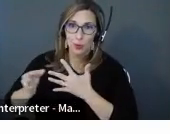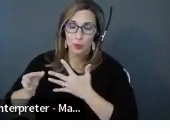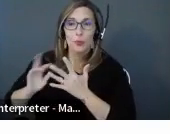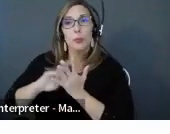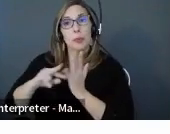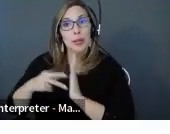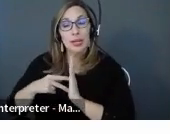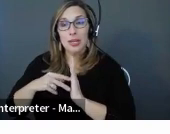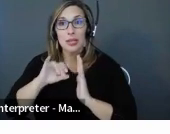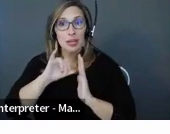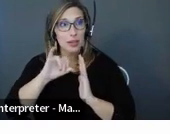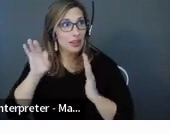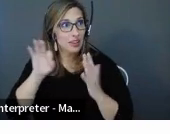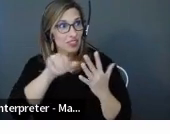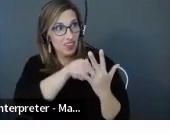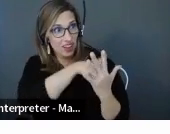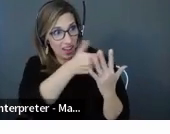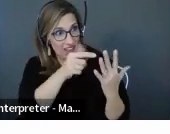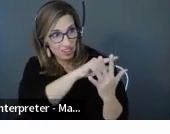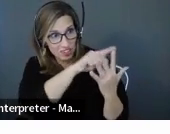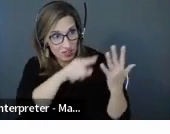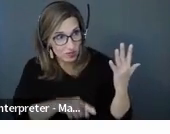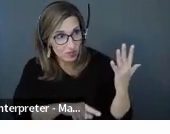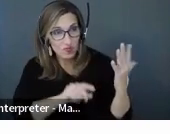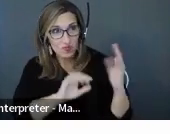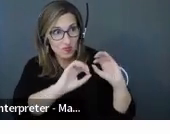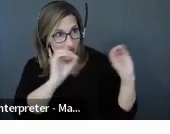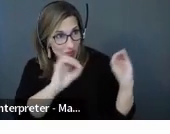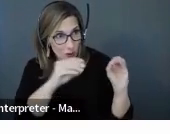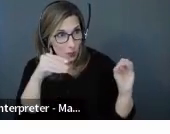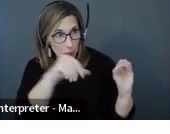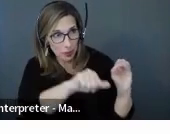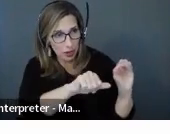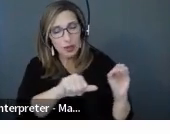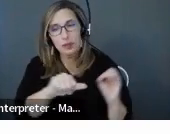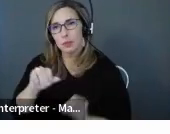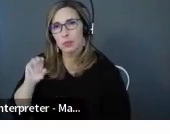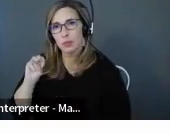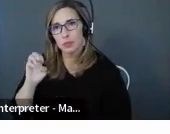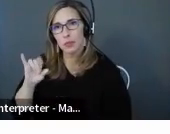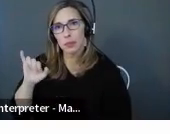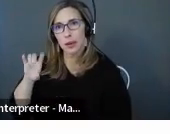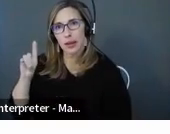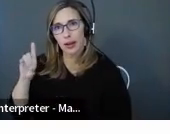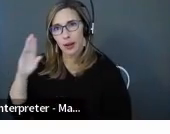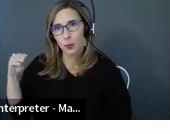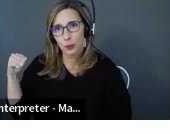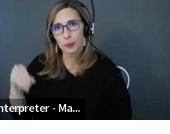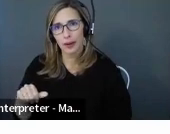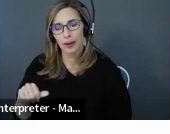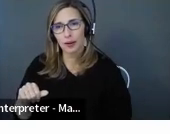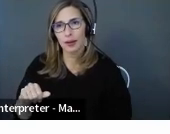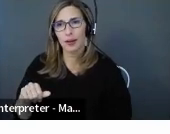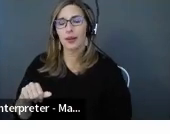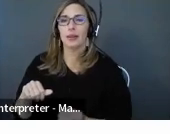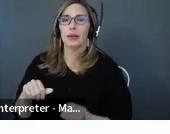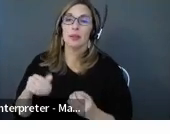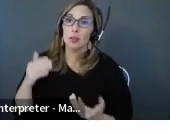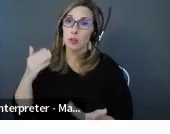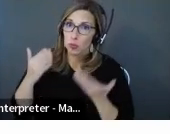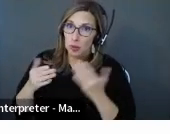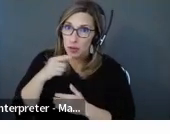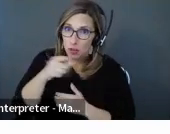services if there are no other sources of payment available. And what you might have experienced with this is something